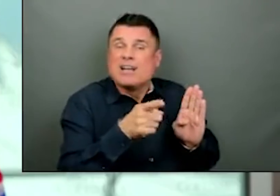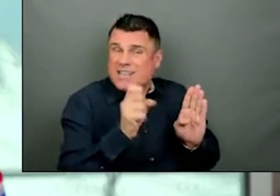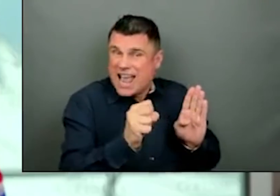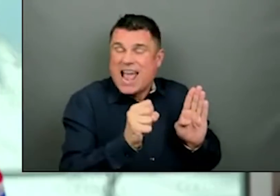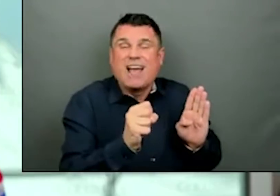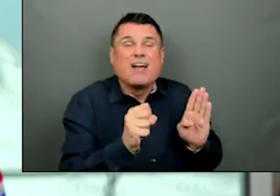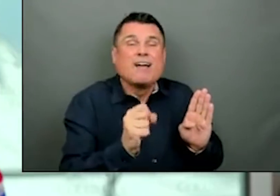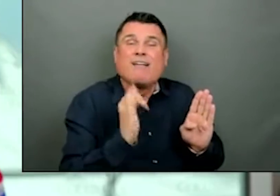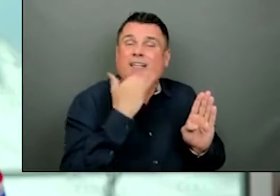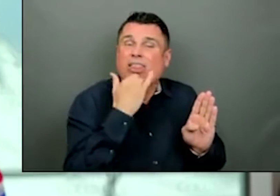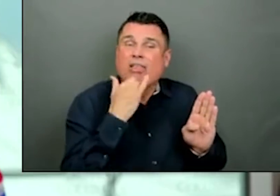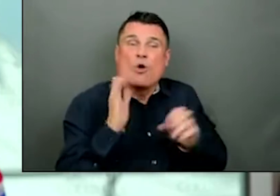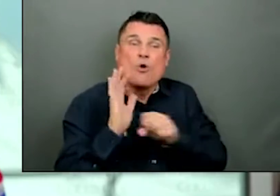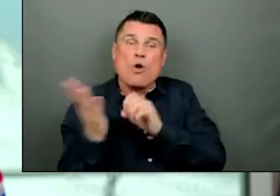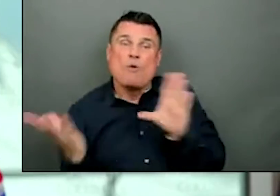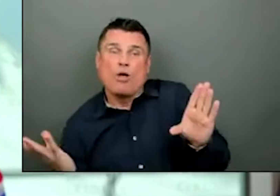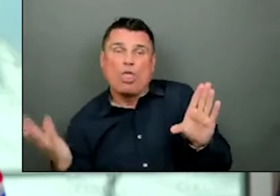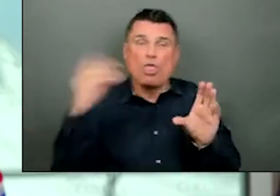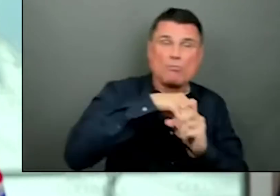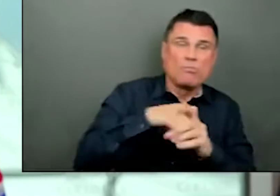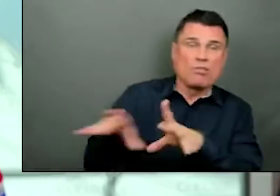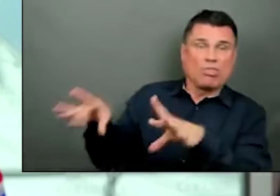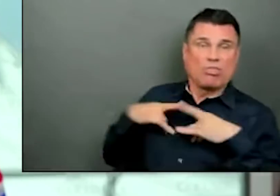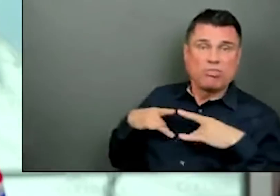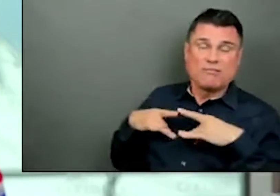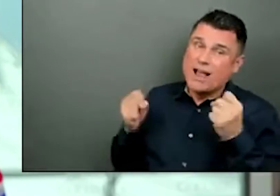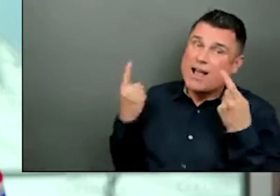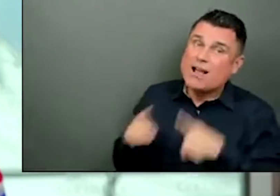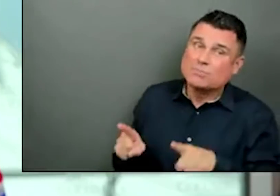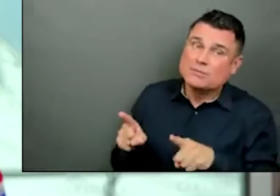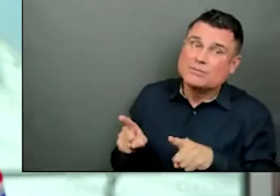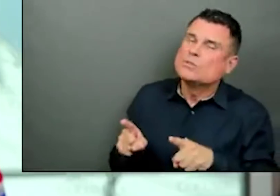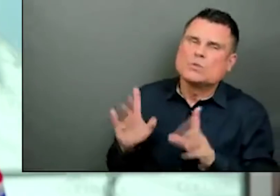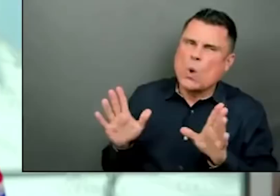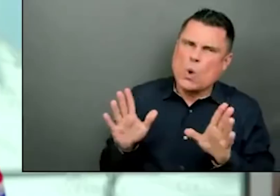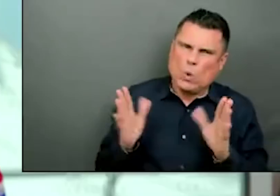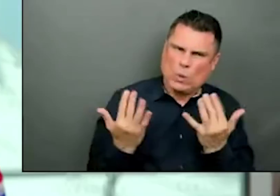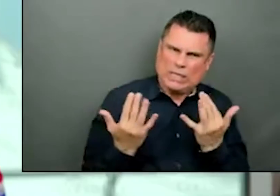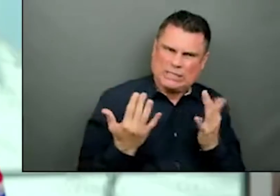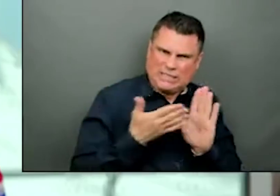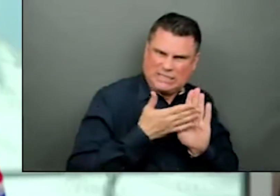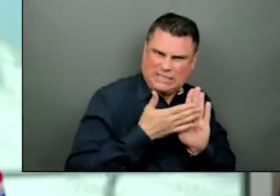and thankfully we haven't had deaths. But these are the things that we need to pay attention to